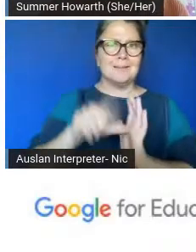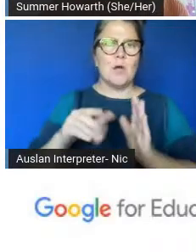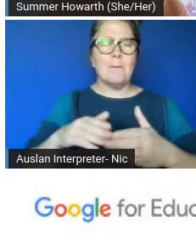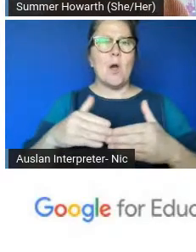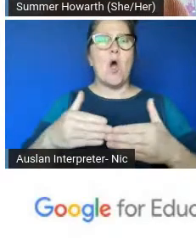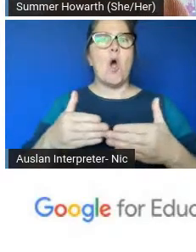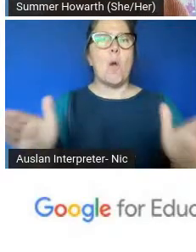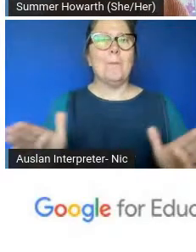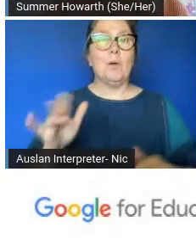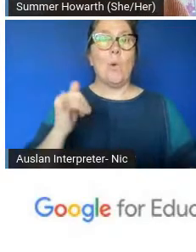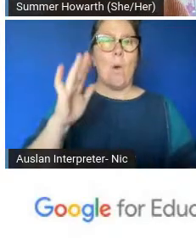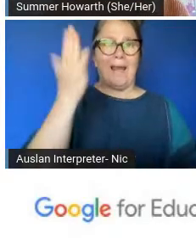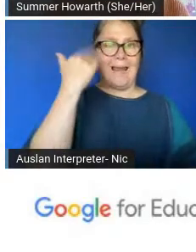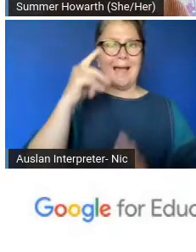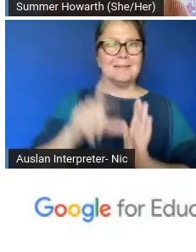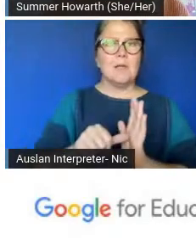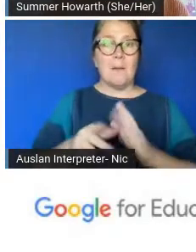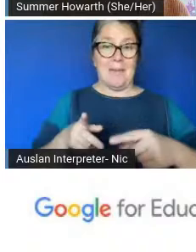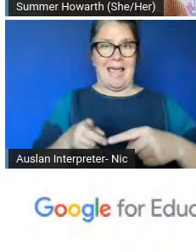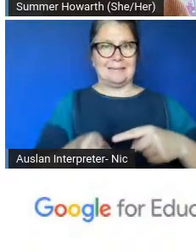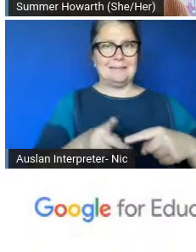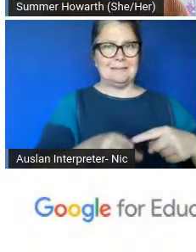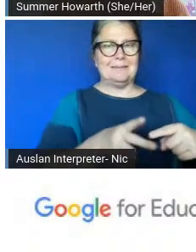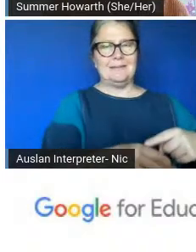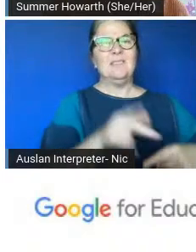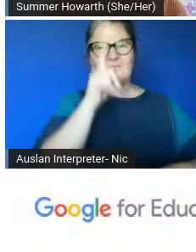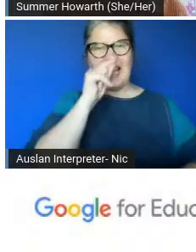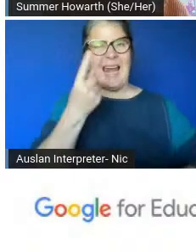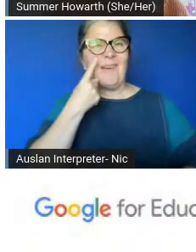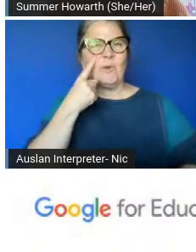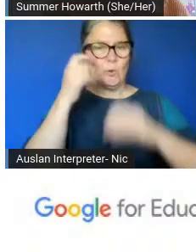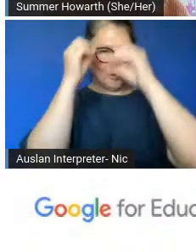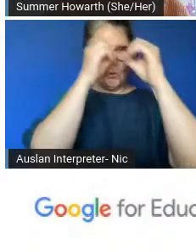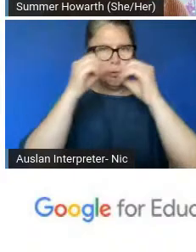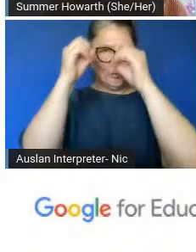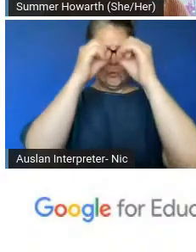you could see that in your Google Drive folder as well.